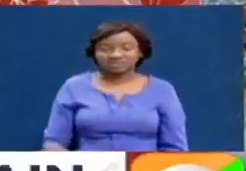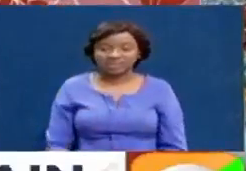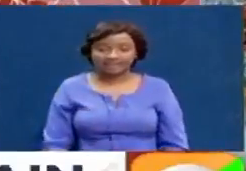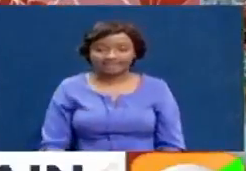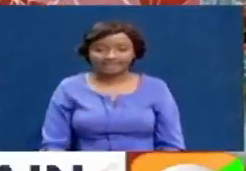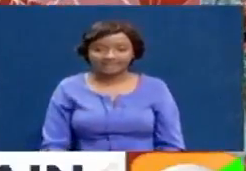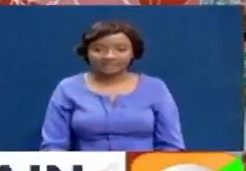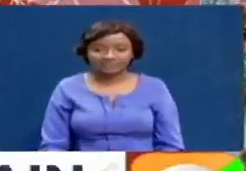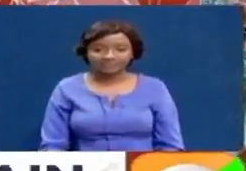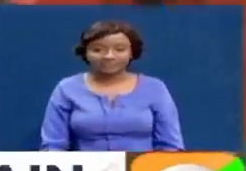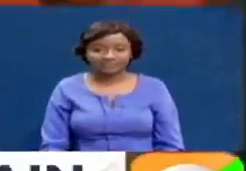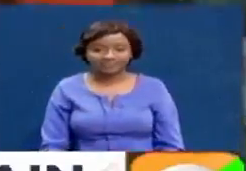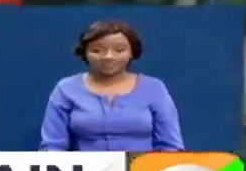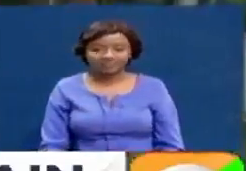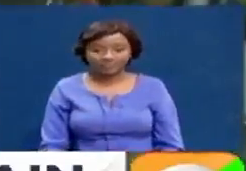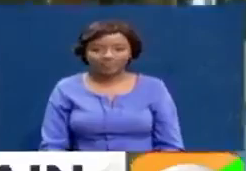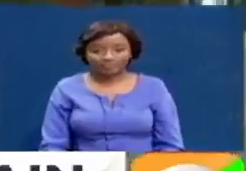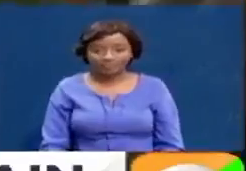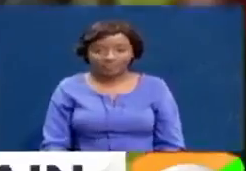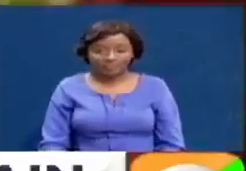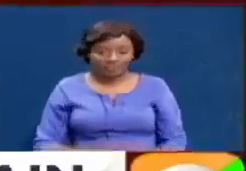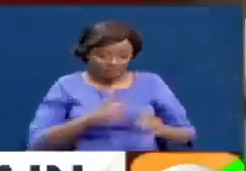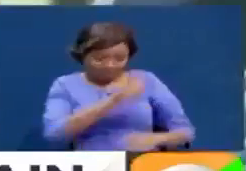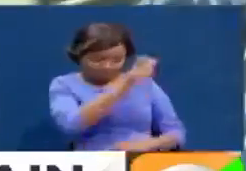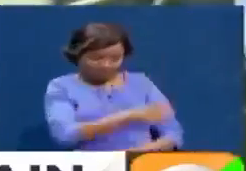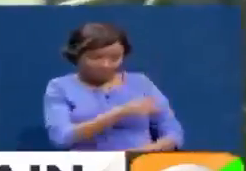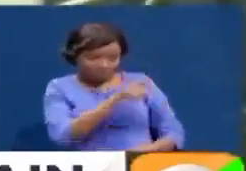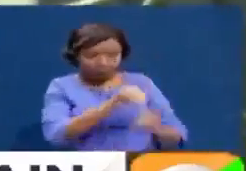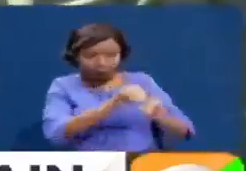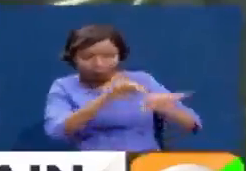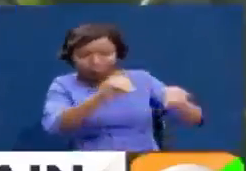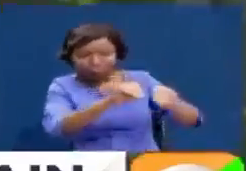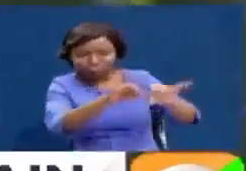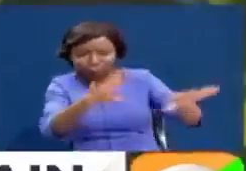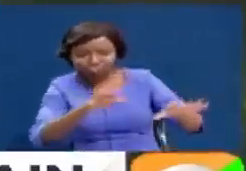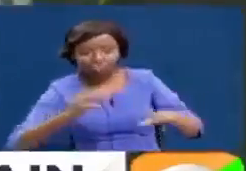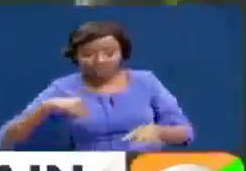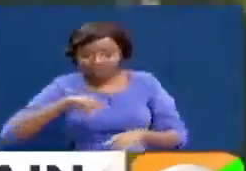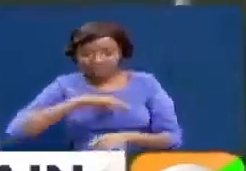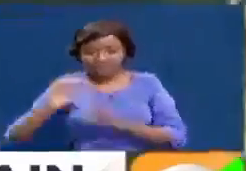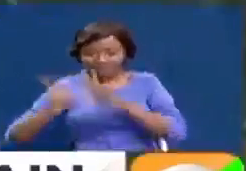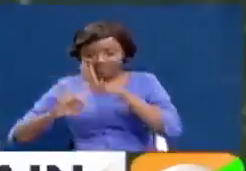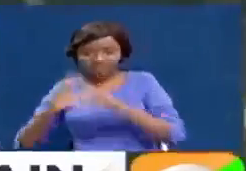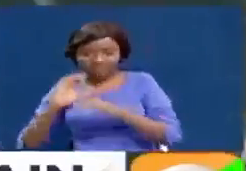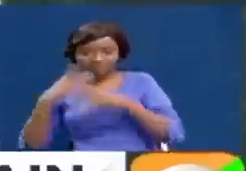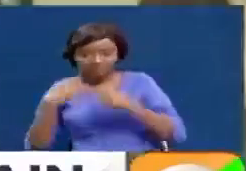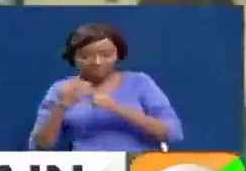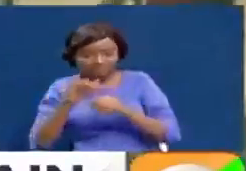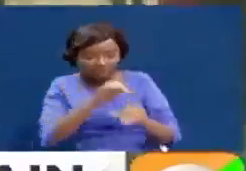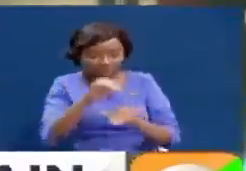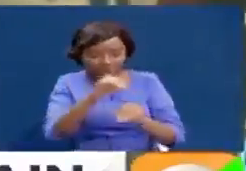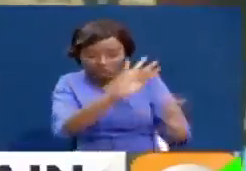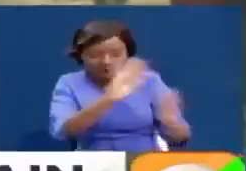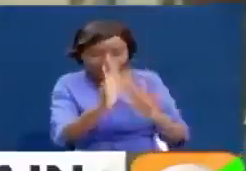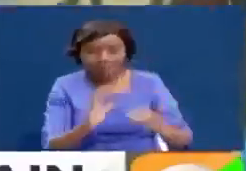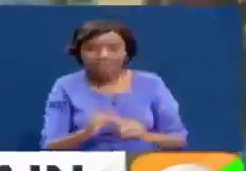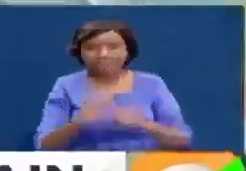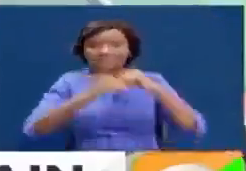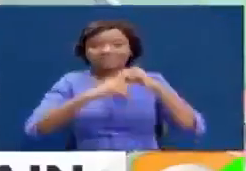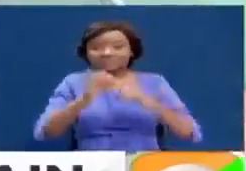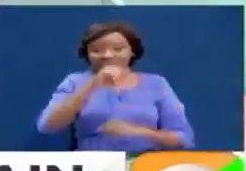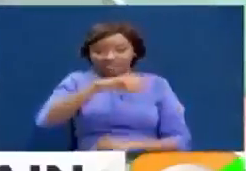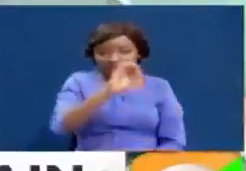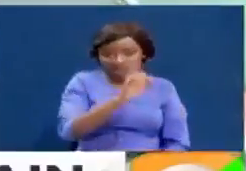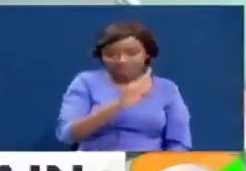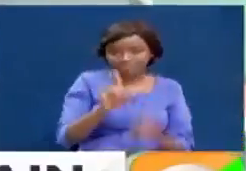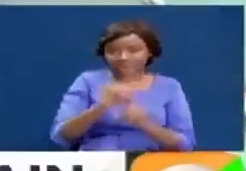each. The contact tracing by the ministry now establishing at least seven chains of transmission, six in Nairobi